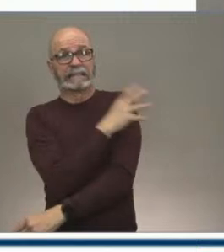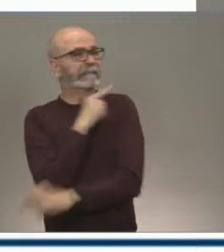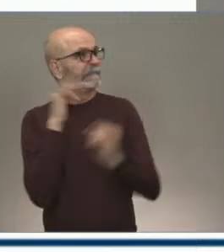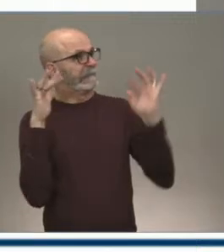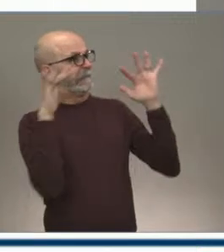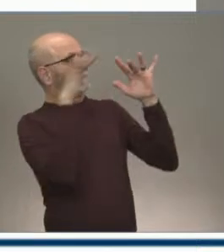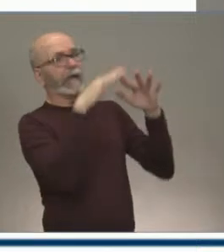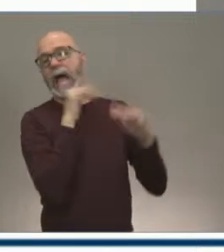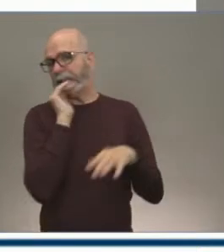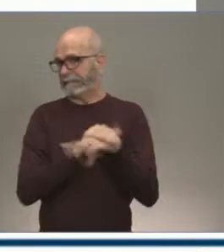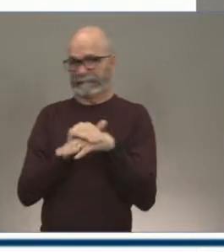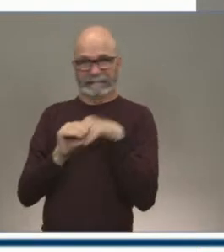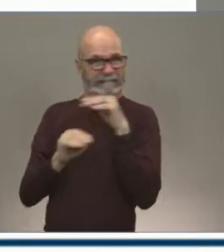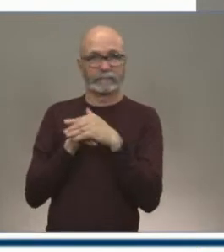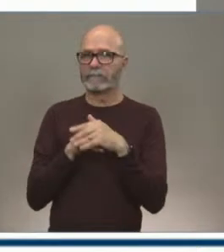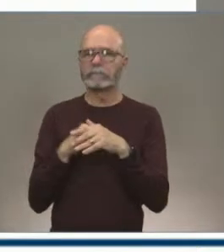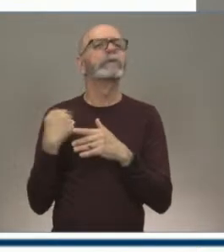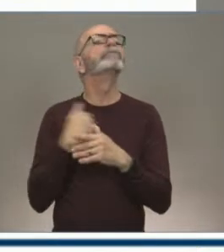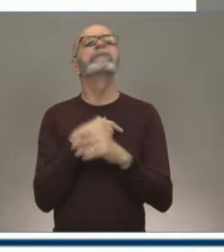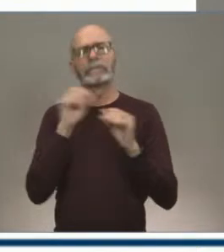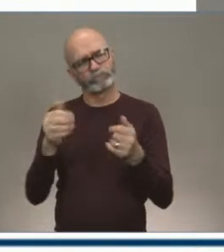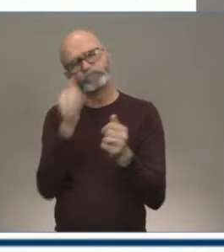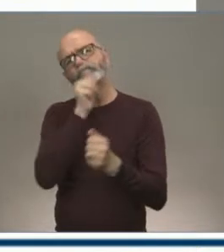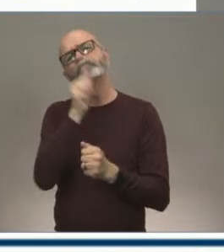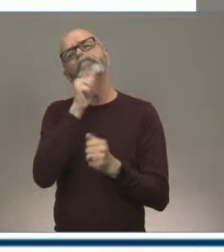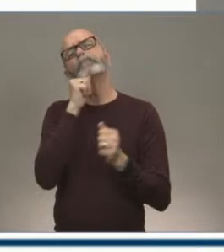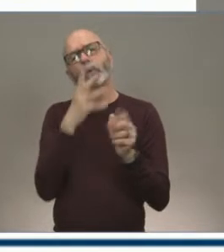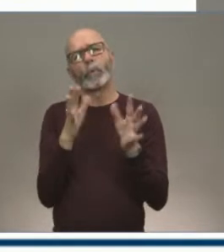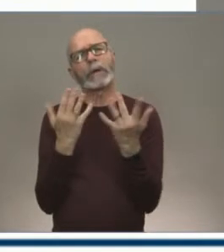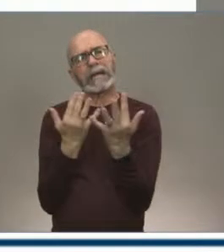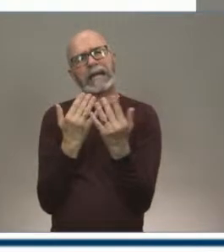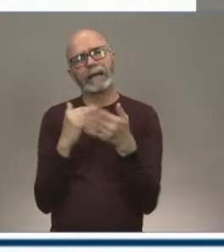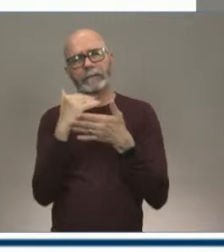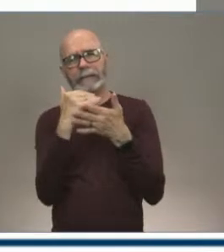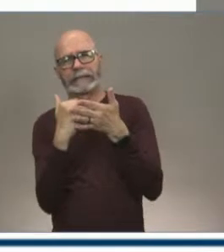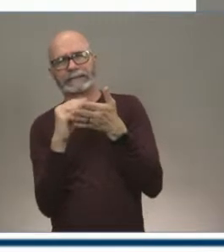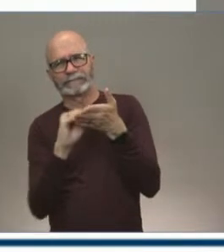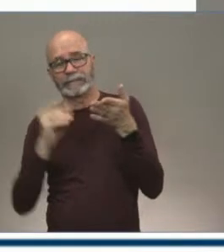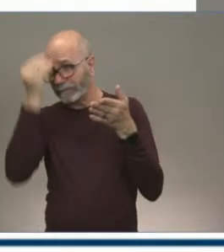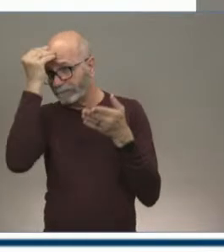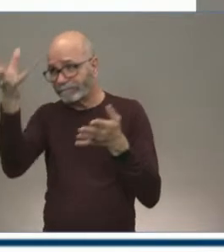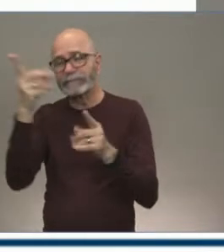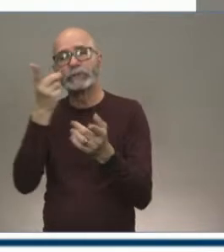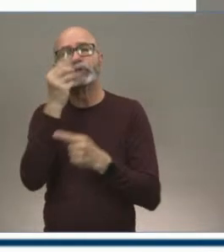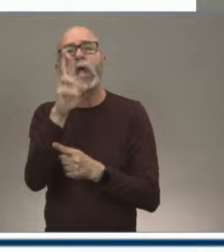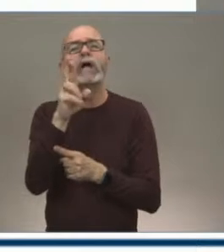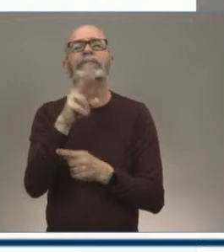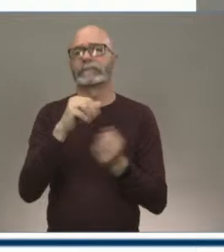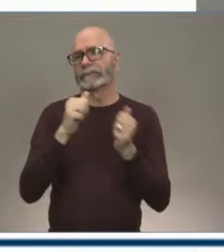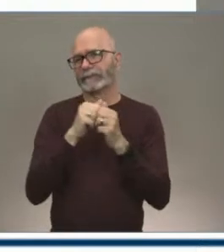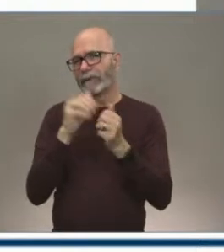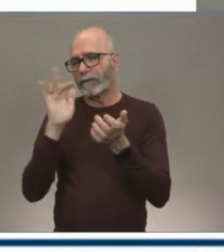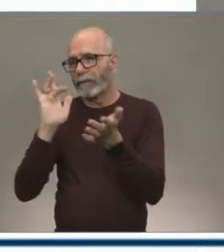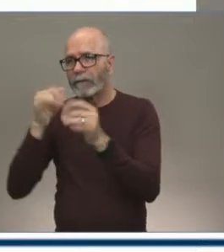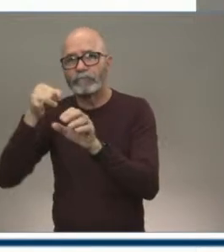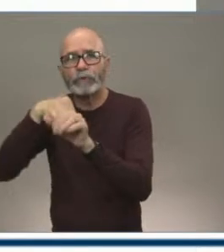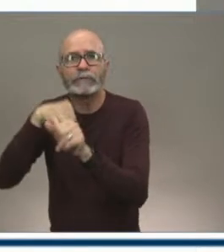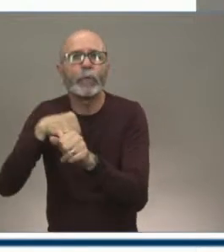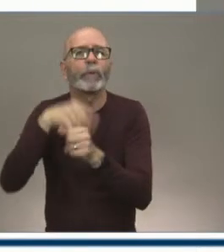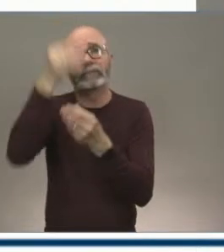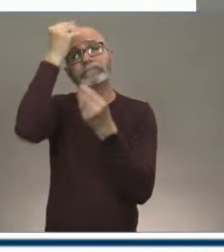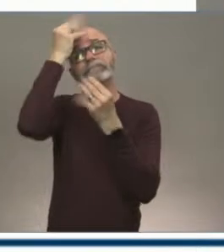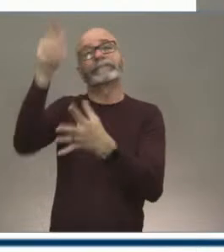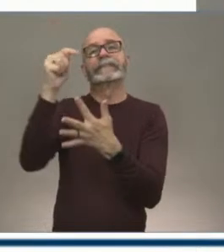option of waiting. We are currently working with pharmacies and physician partners to get vaccine into select locations across